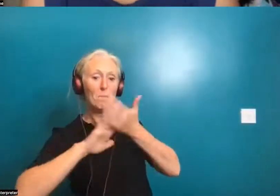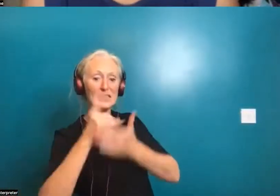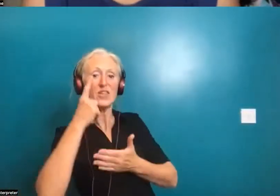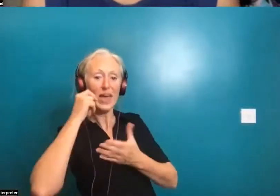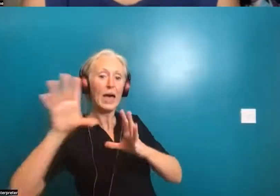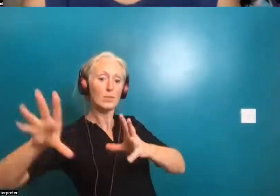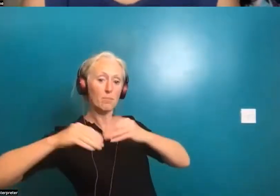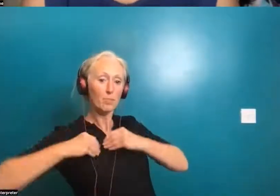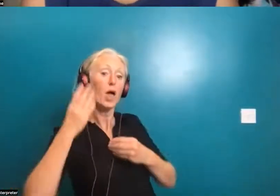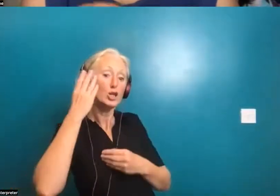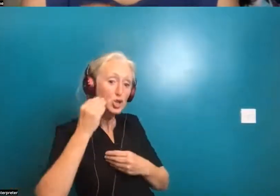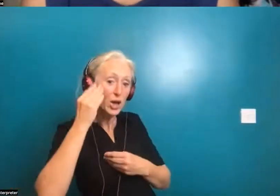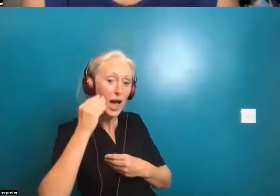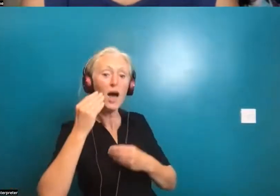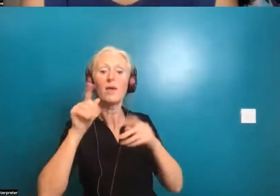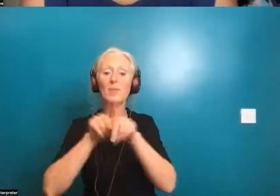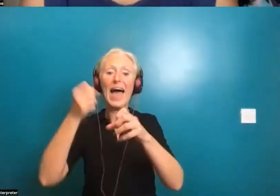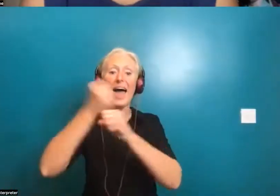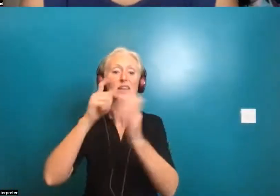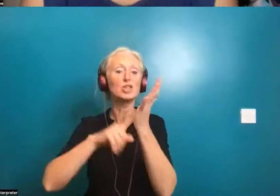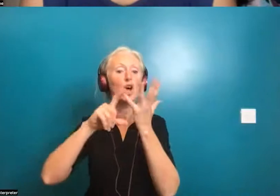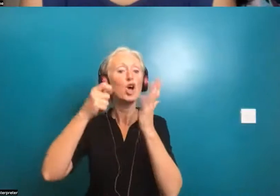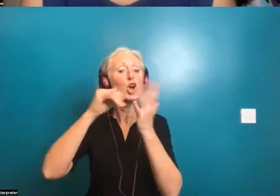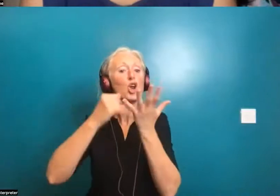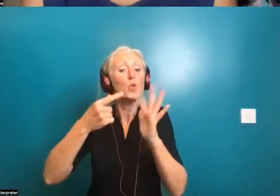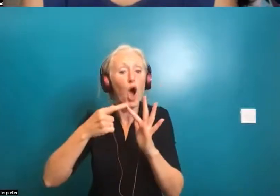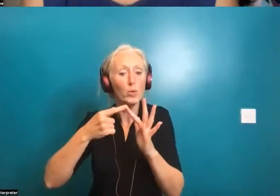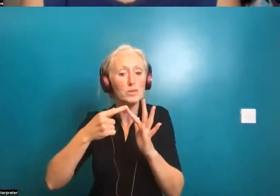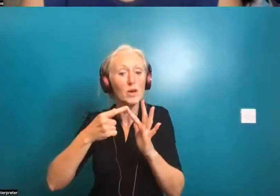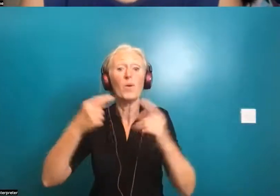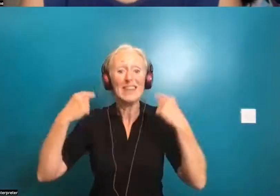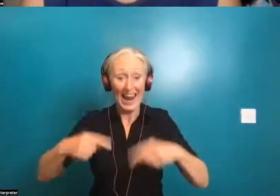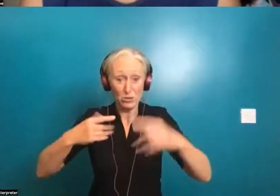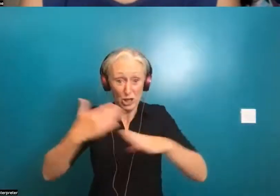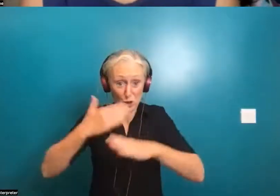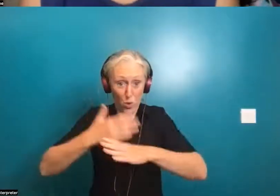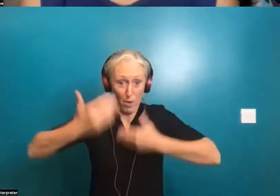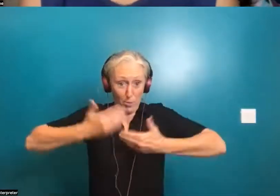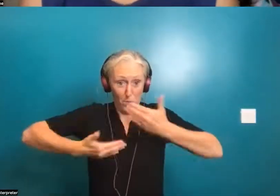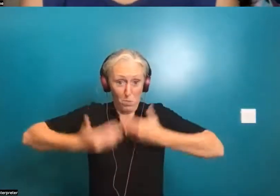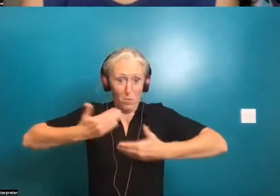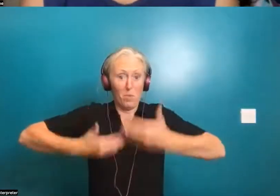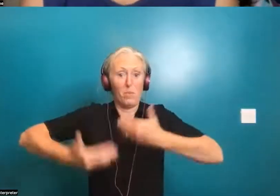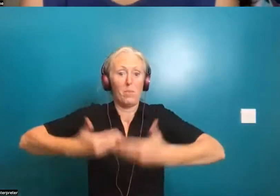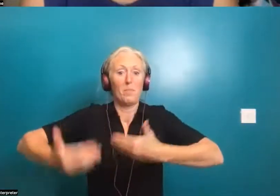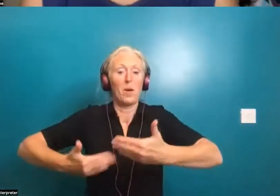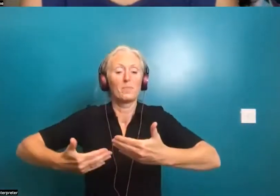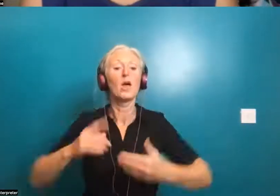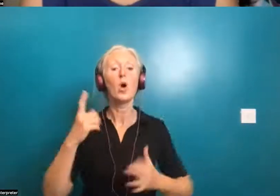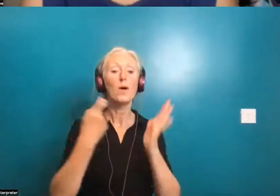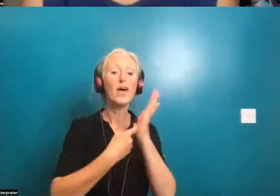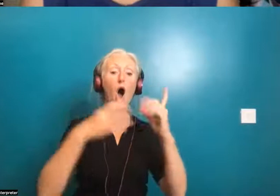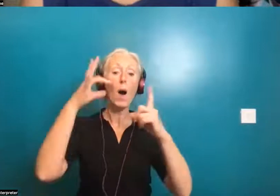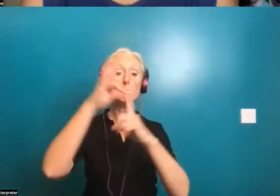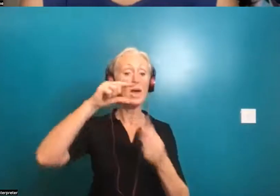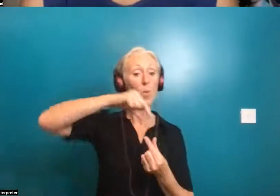and sugars so that it can produce energy and work better for longer. So in RP, when your rods die